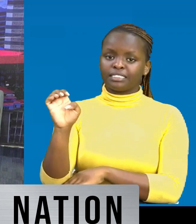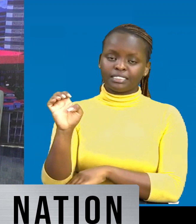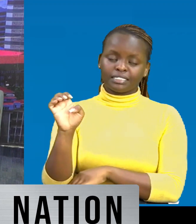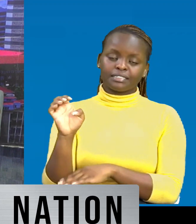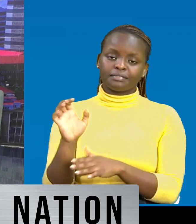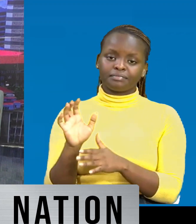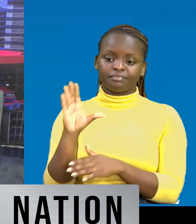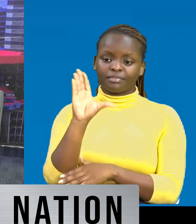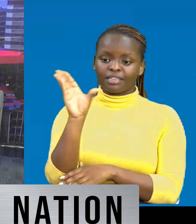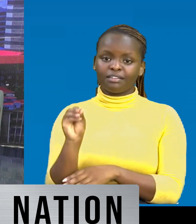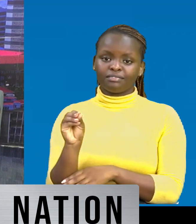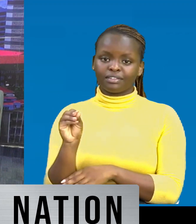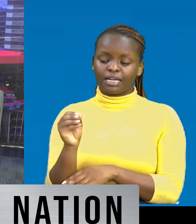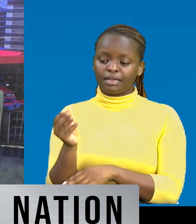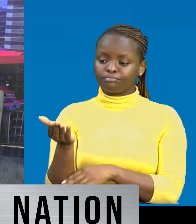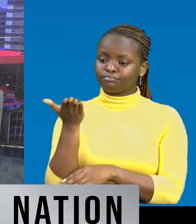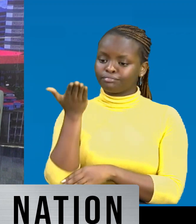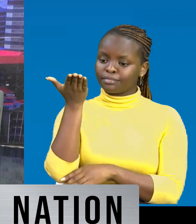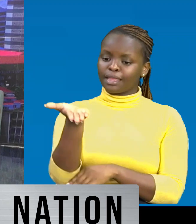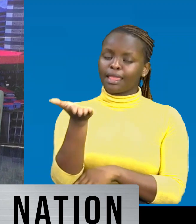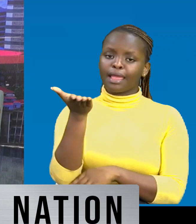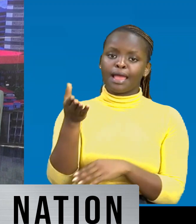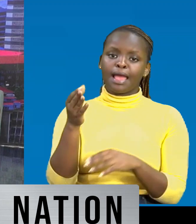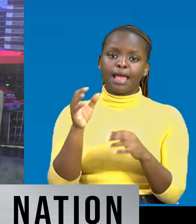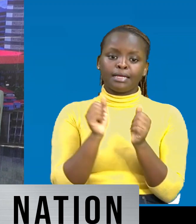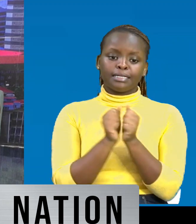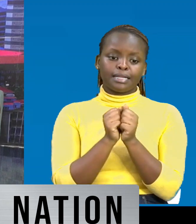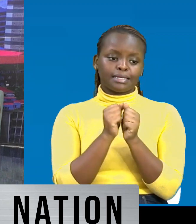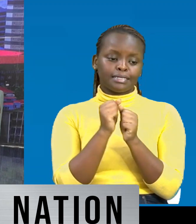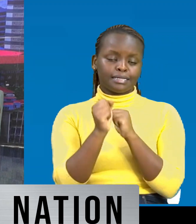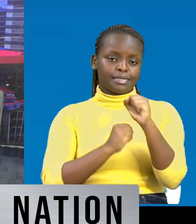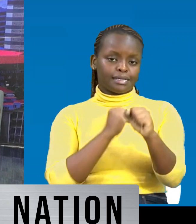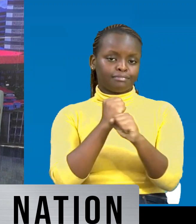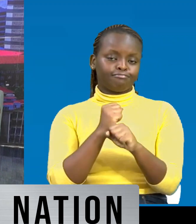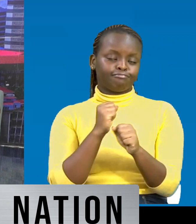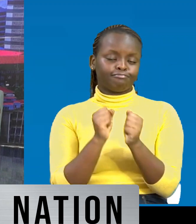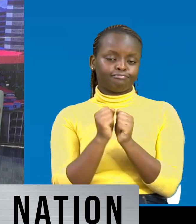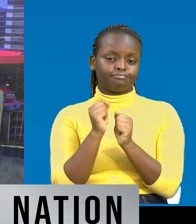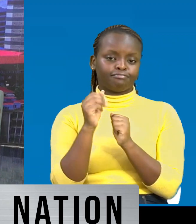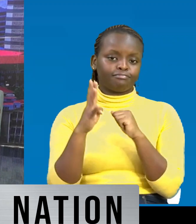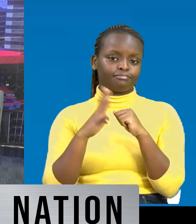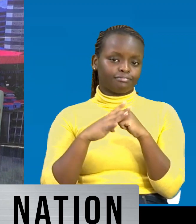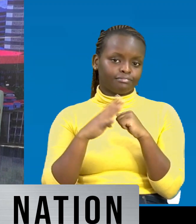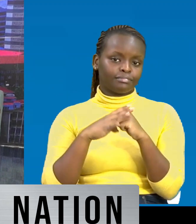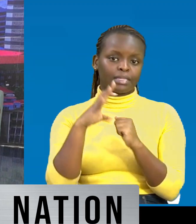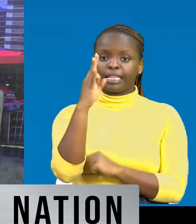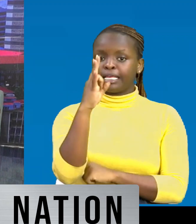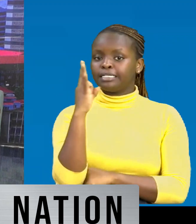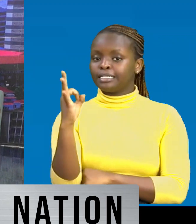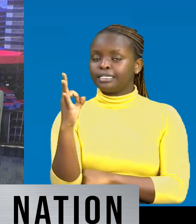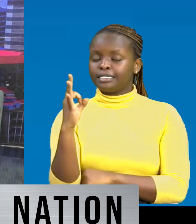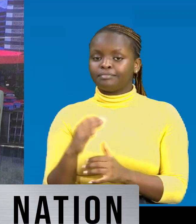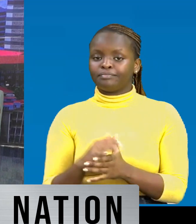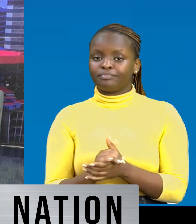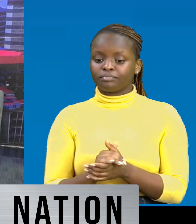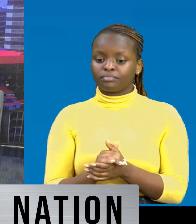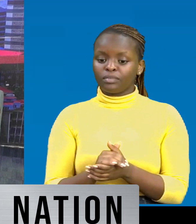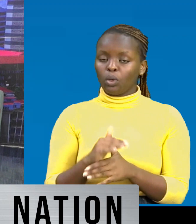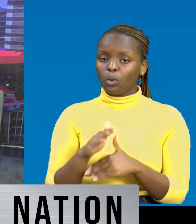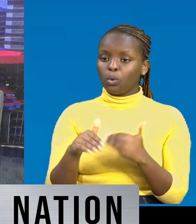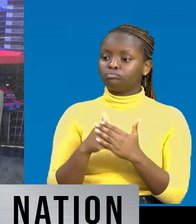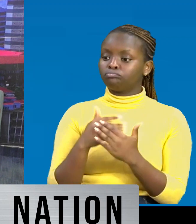Cement has been here since 1933. True. They are the rightful owners of the land. In fact, you can go all the way